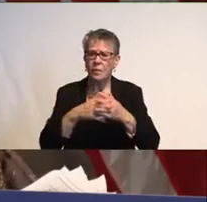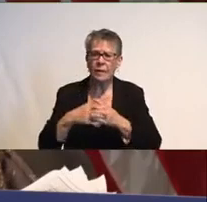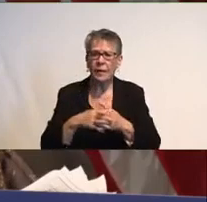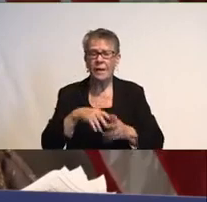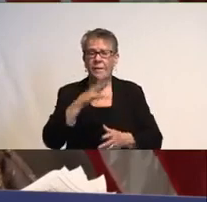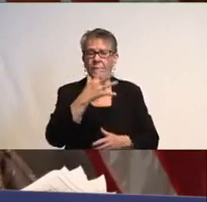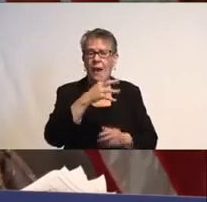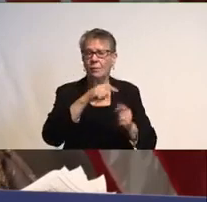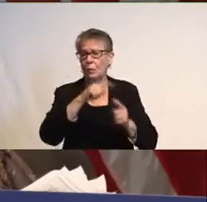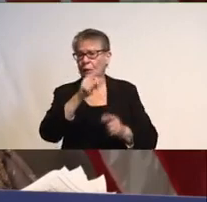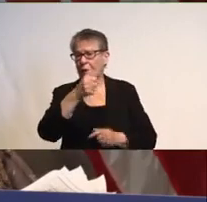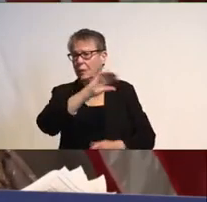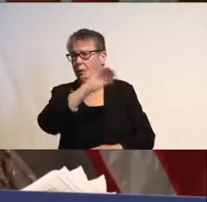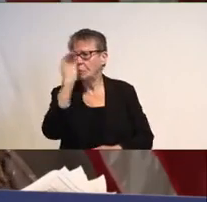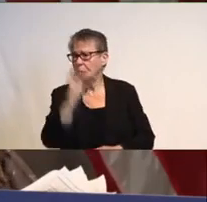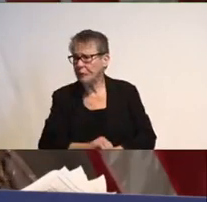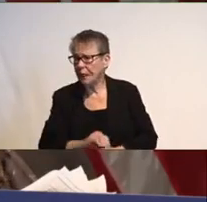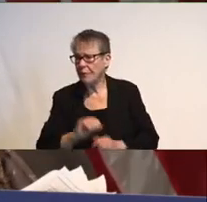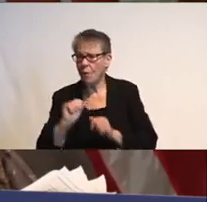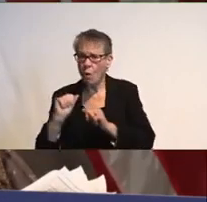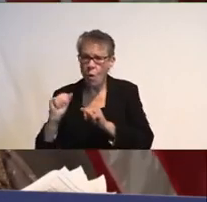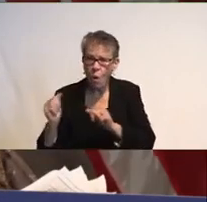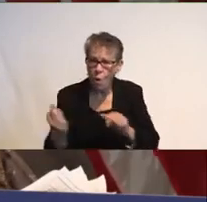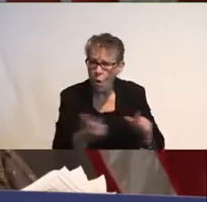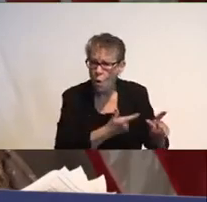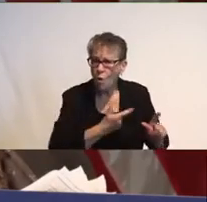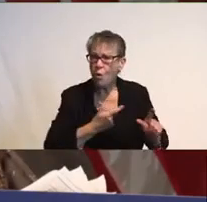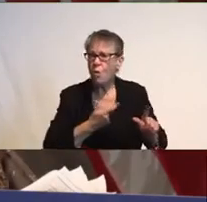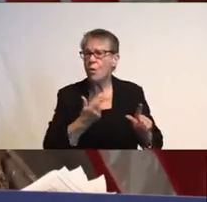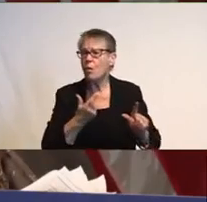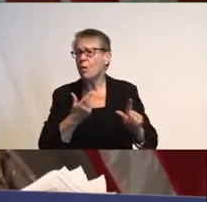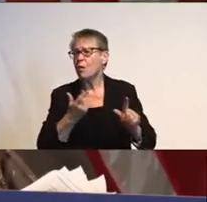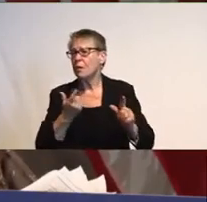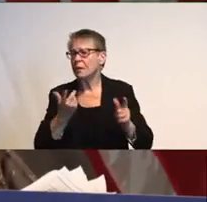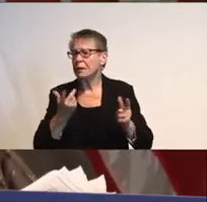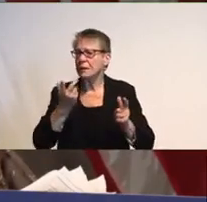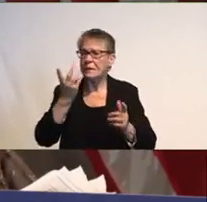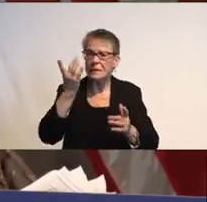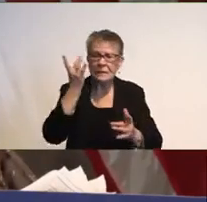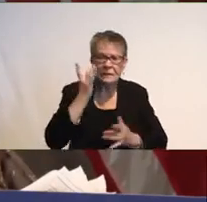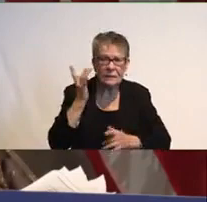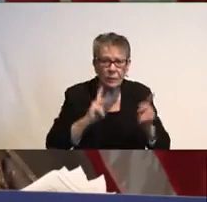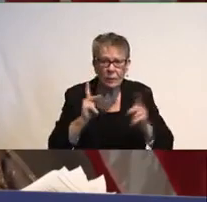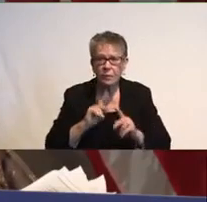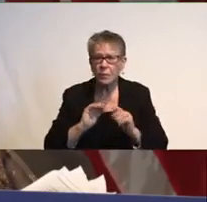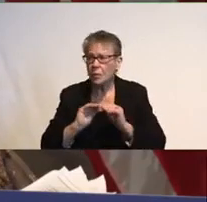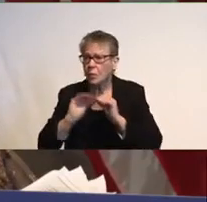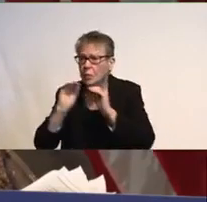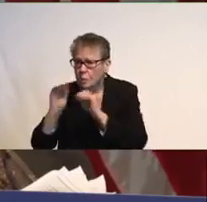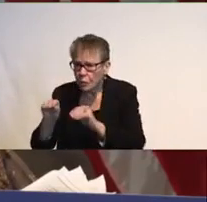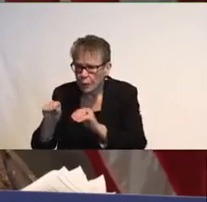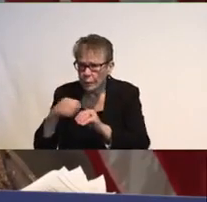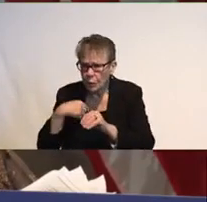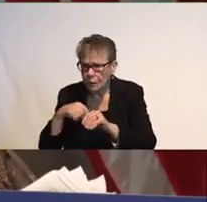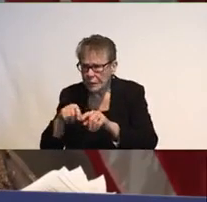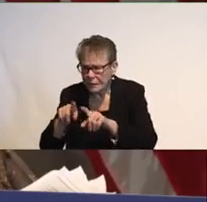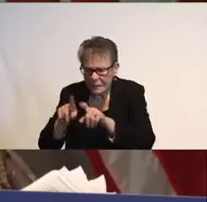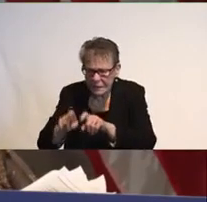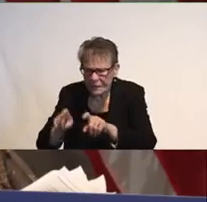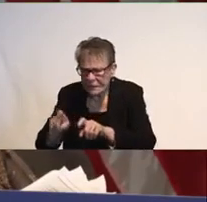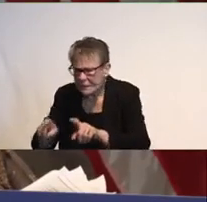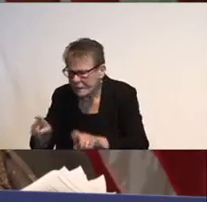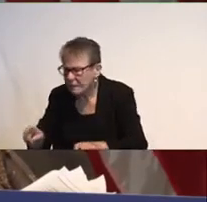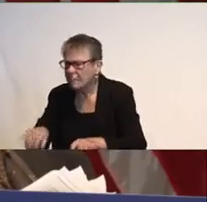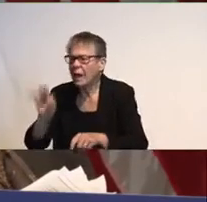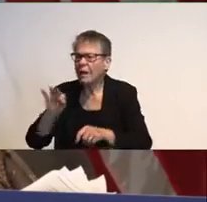of cases are sequenced, and so that level of sequencing is estimated